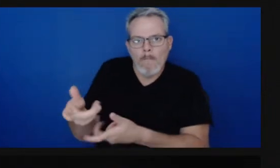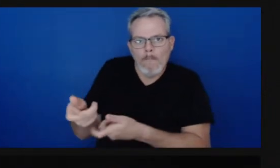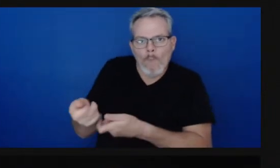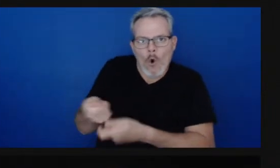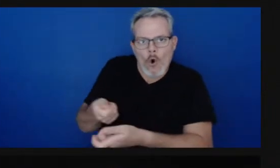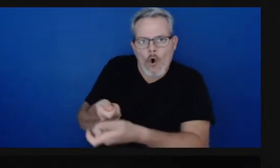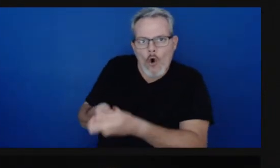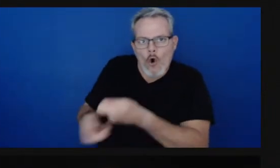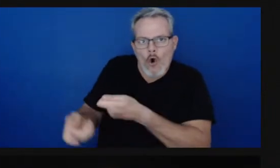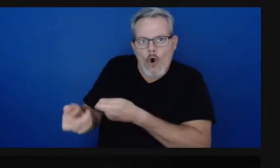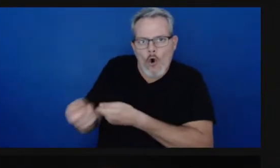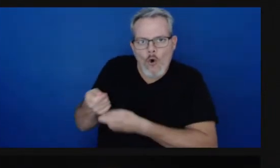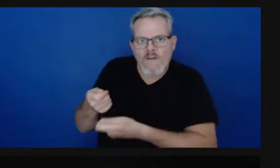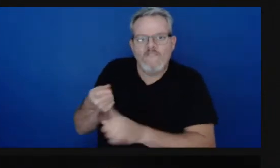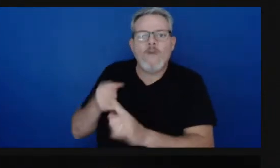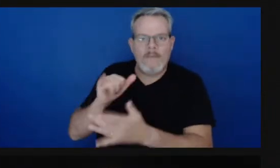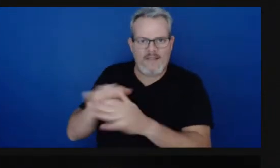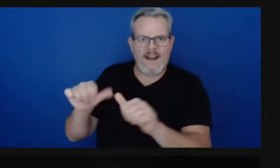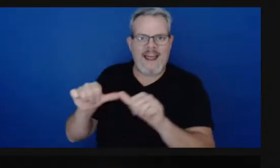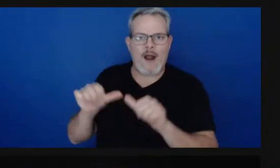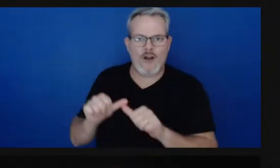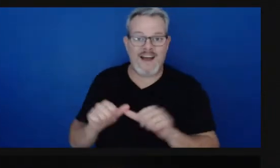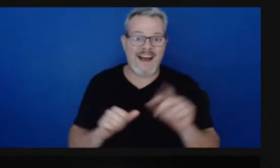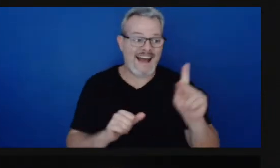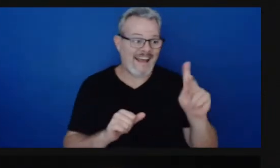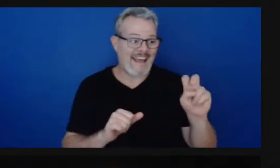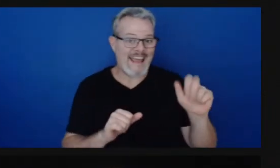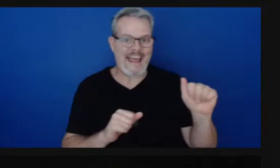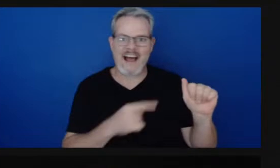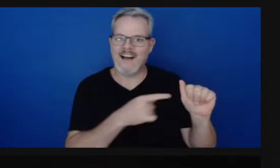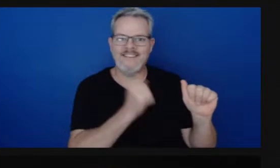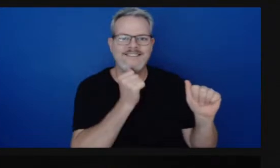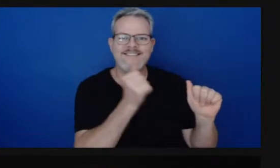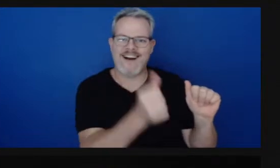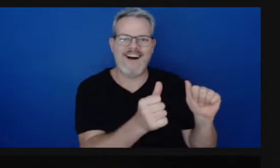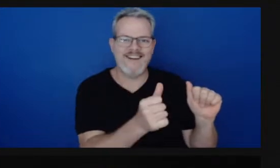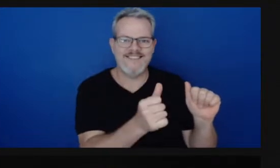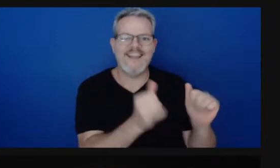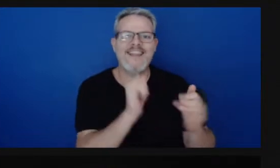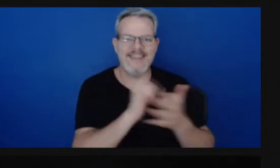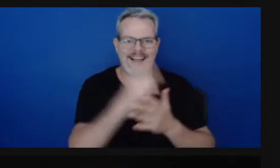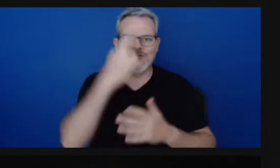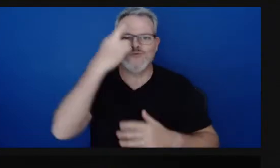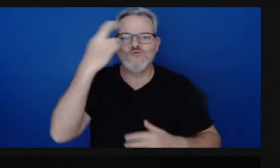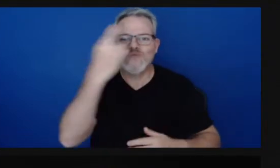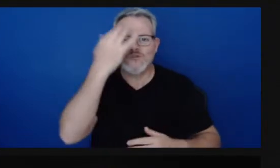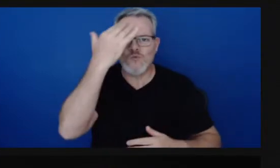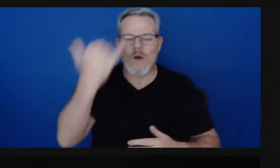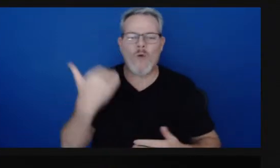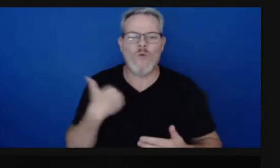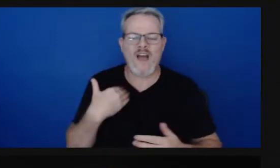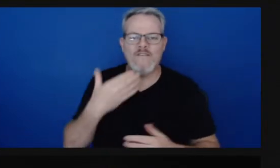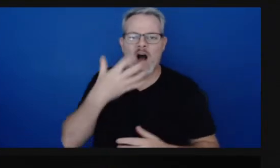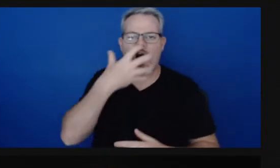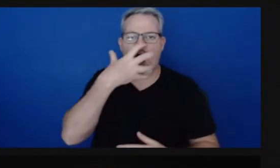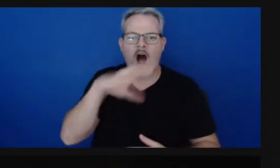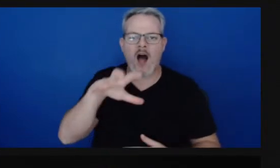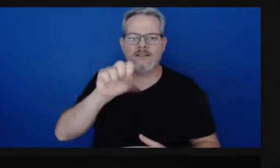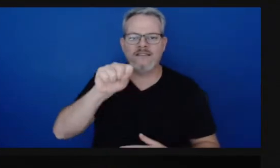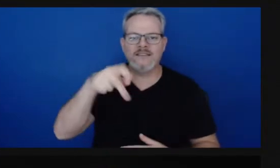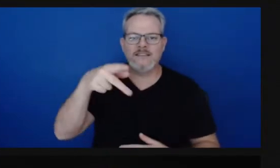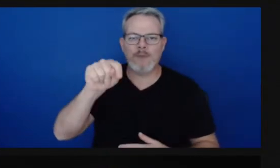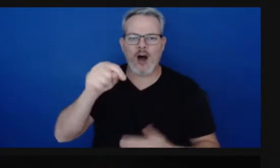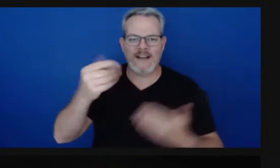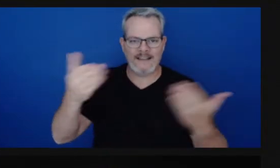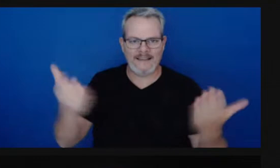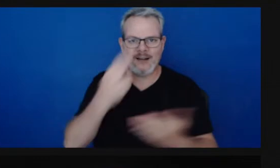not. And that's really the core of why we have a hotspot at Hawaii. It has to do with this